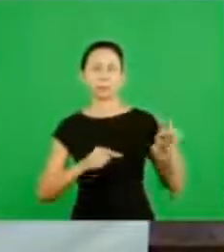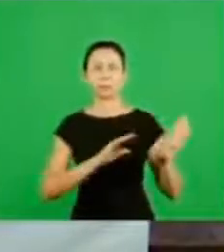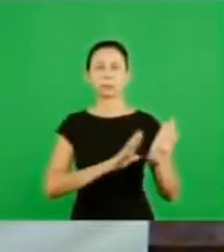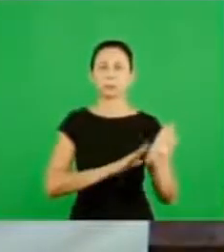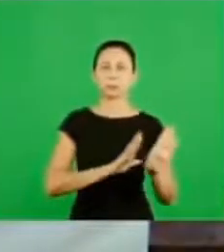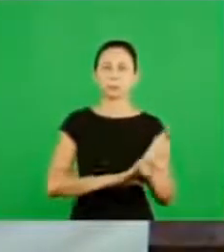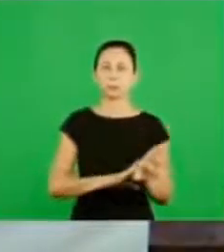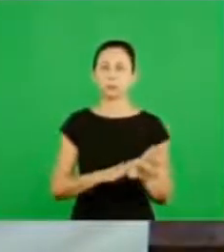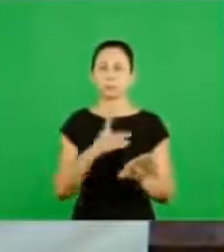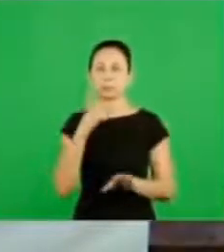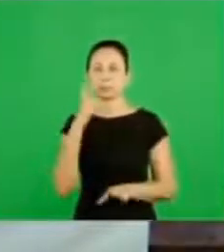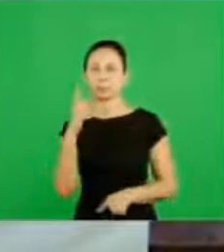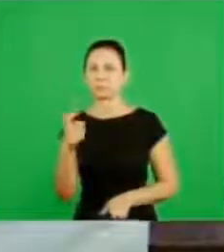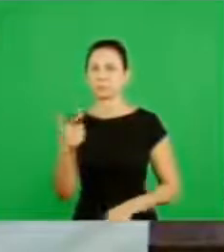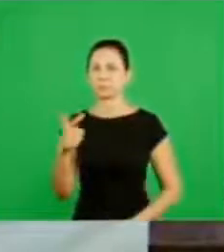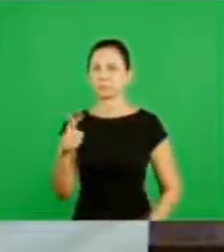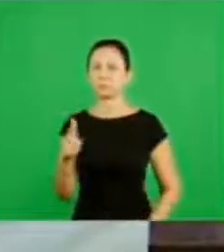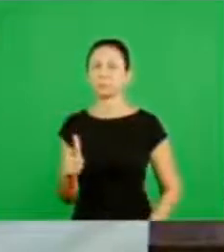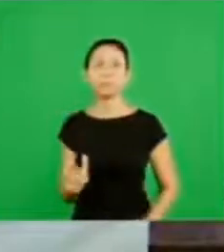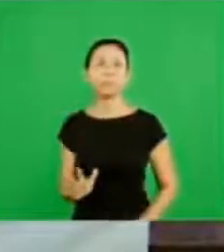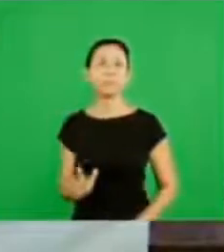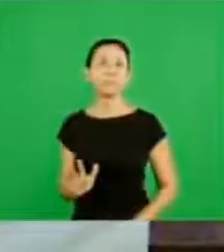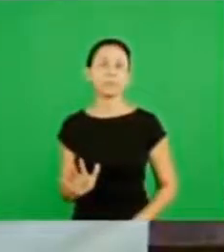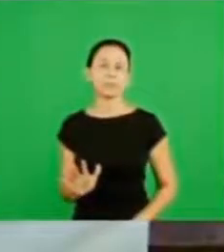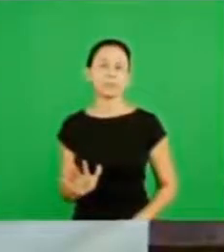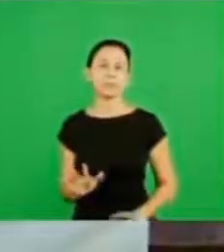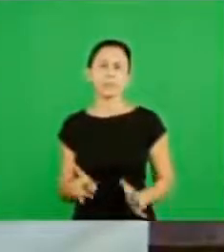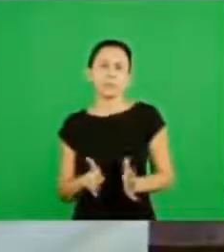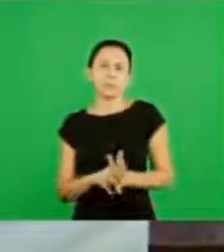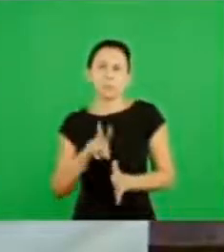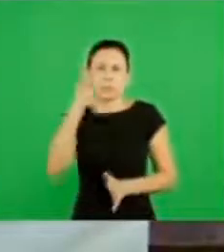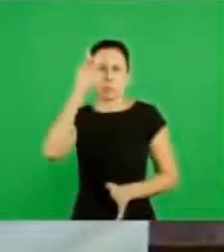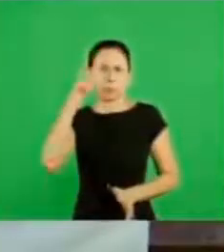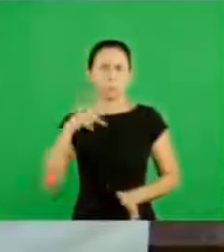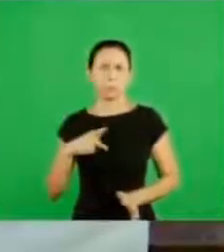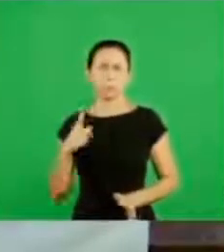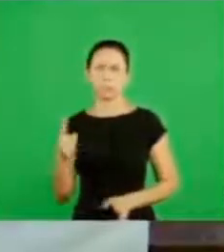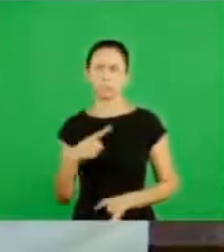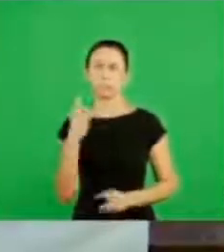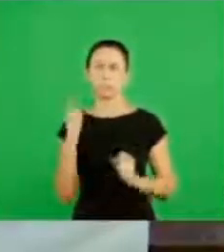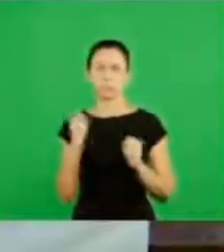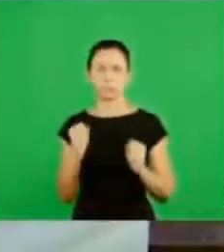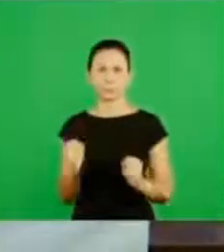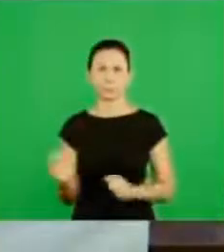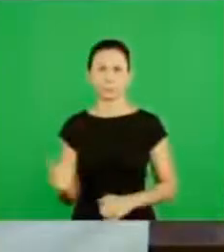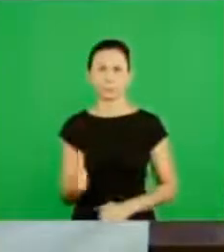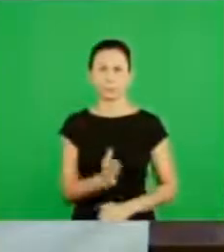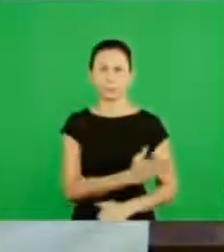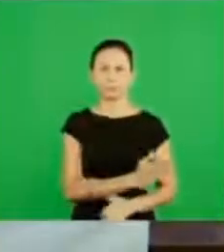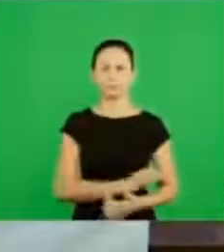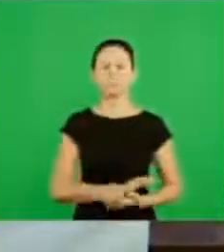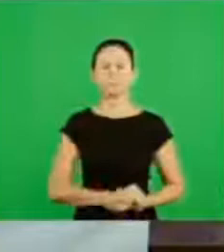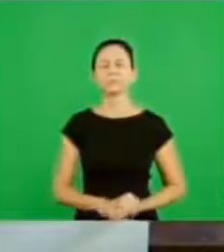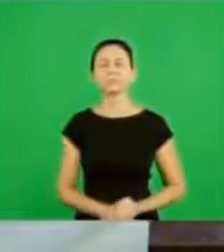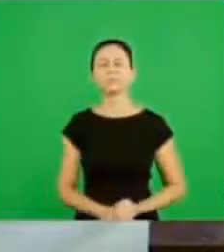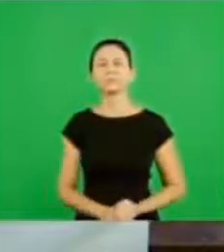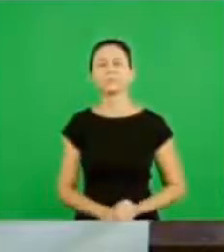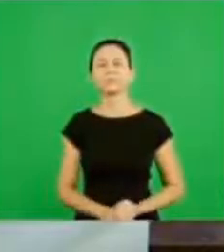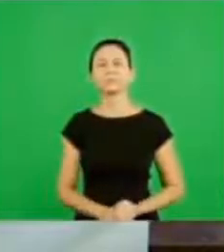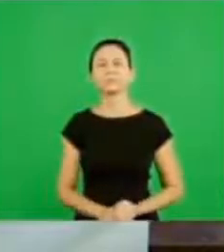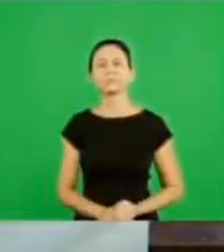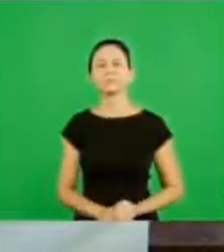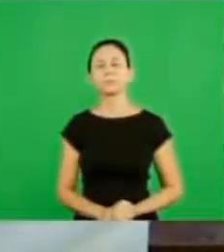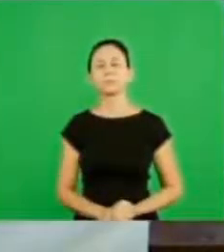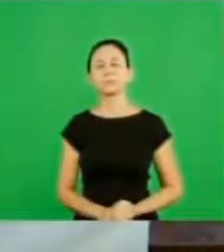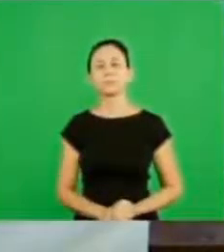the gender, people, ideologies. For us, that didn't interest us. This is part of man, and